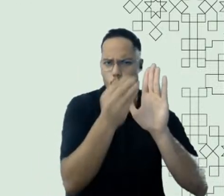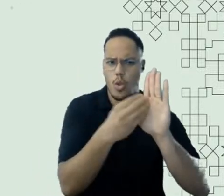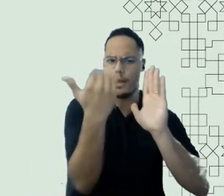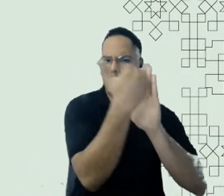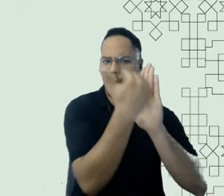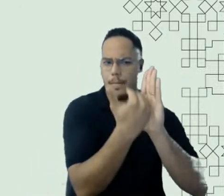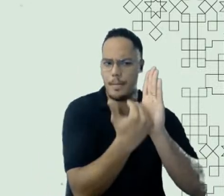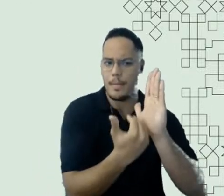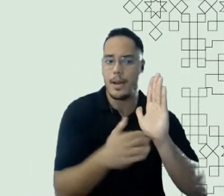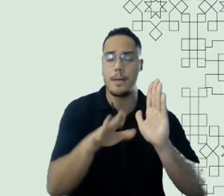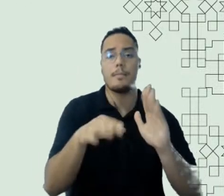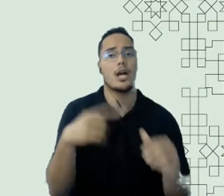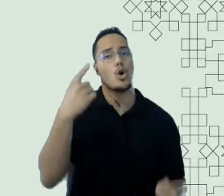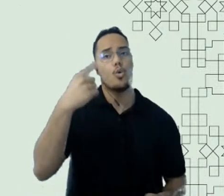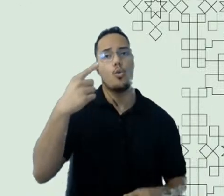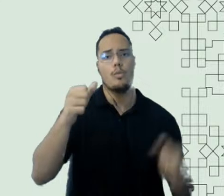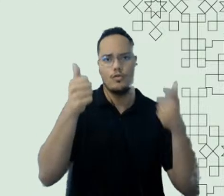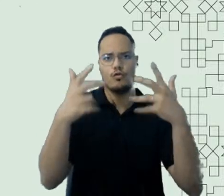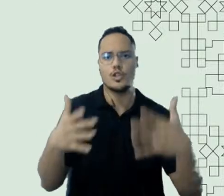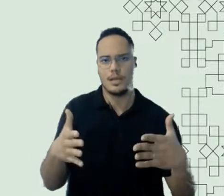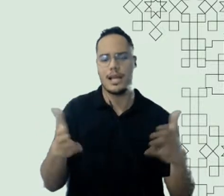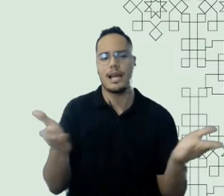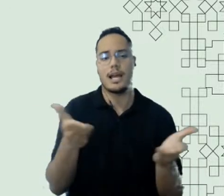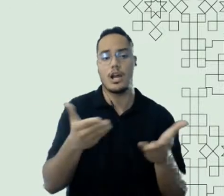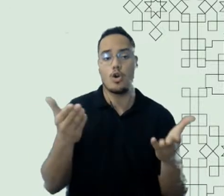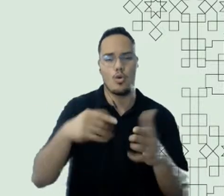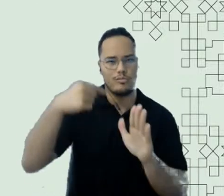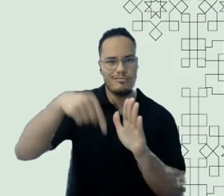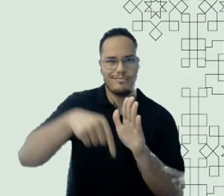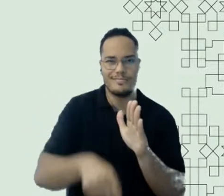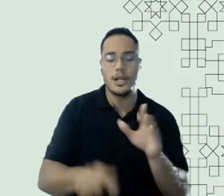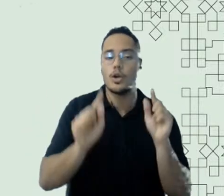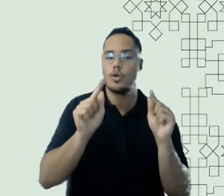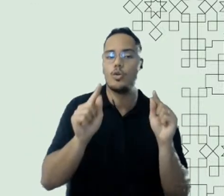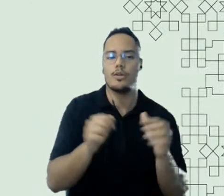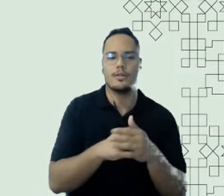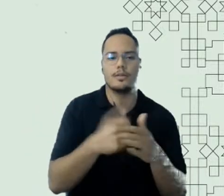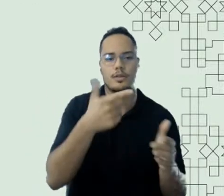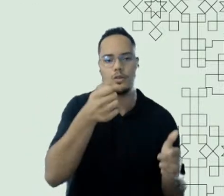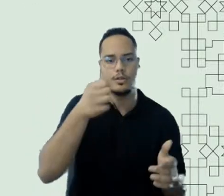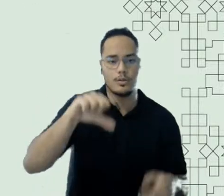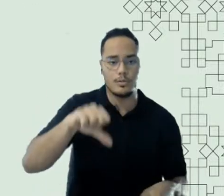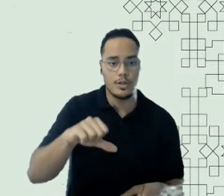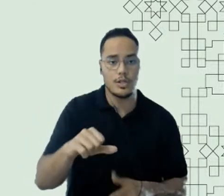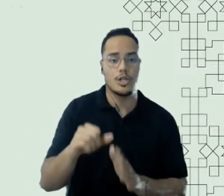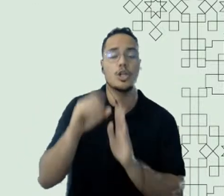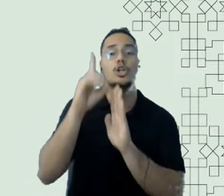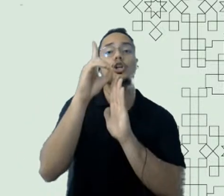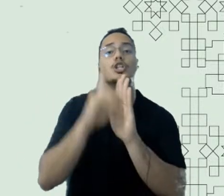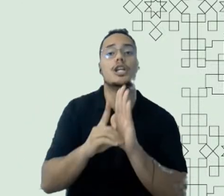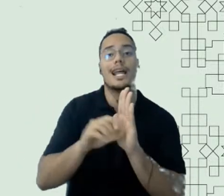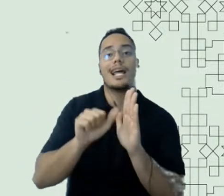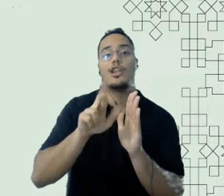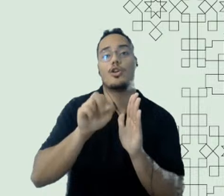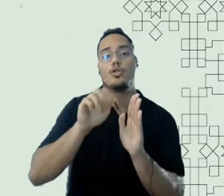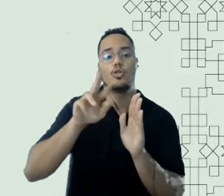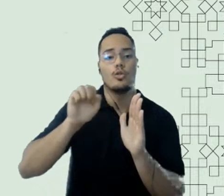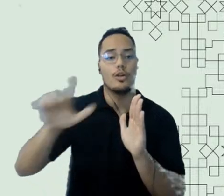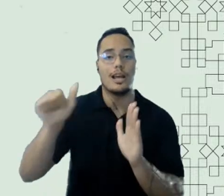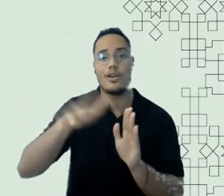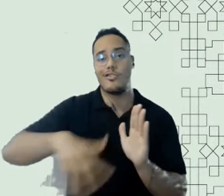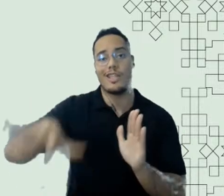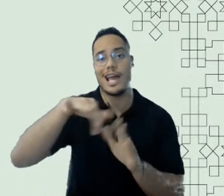2019 directive on copyright in the digital single market. But if you have questions on others, we could come back to it. So actually